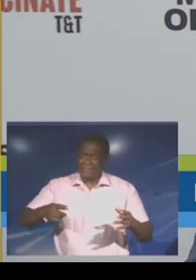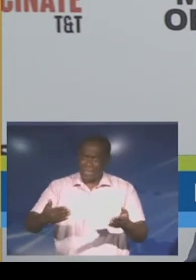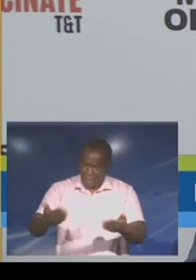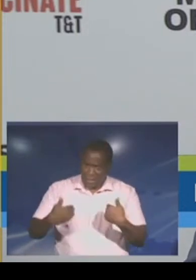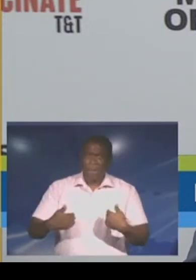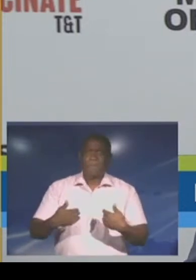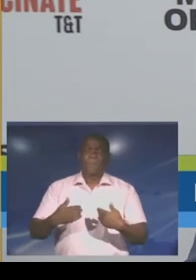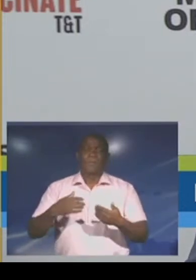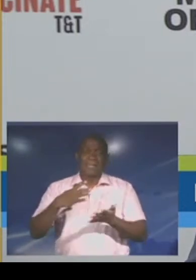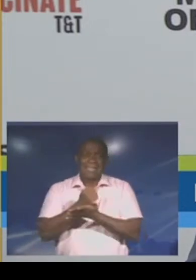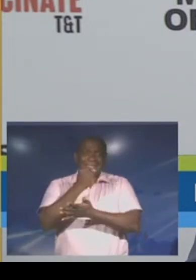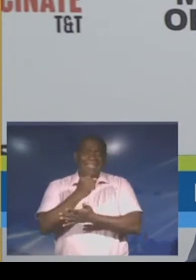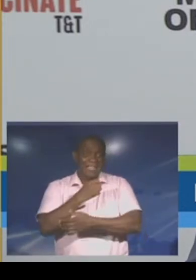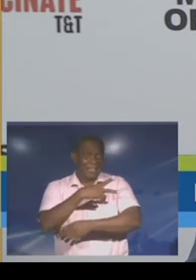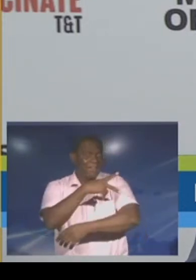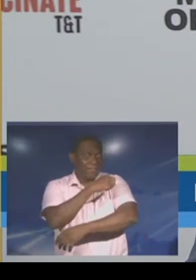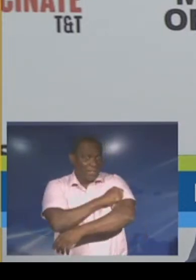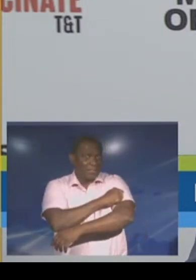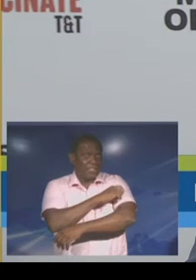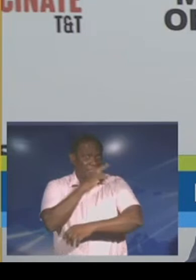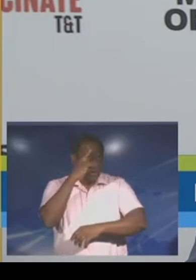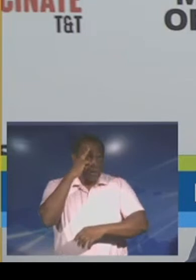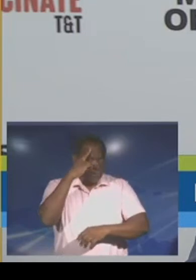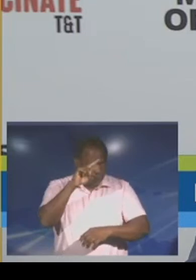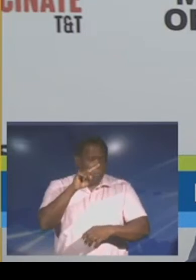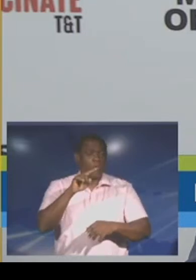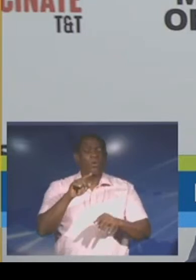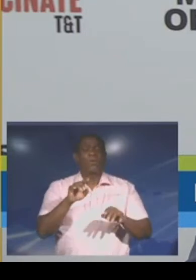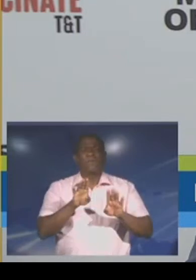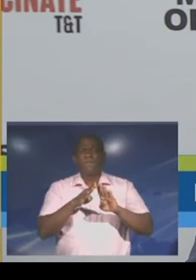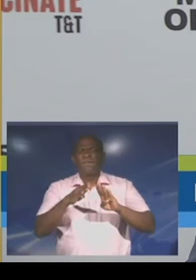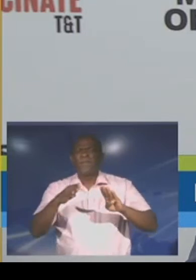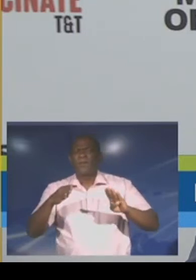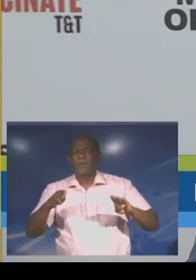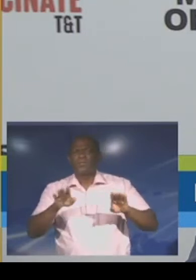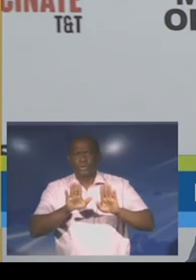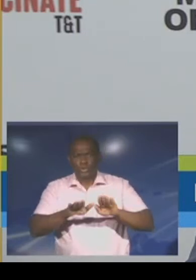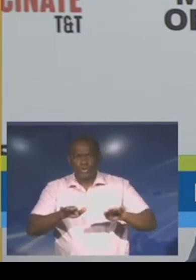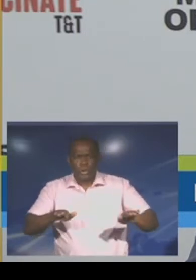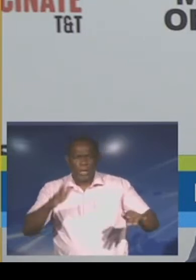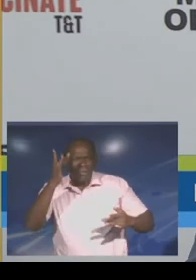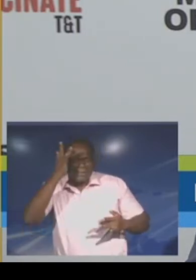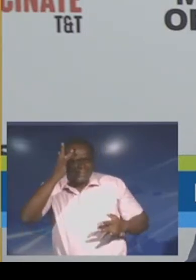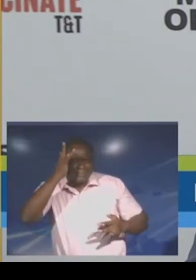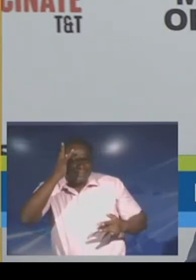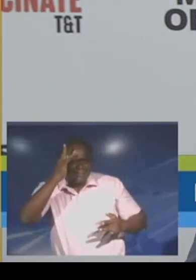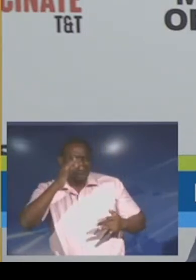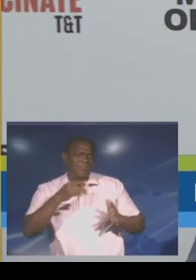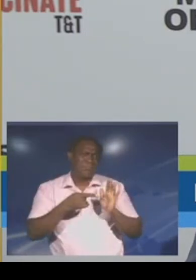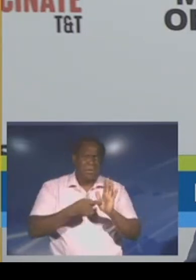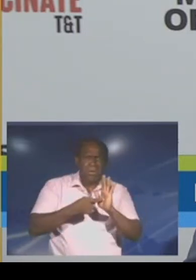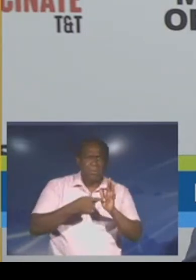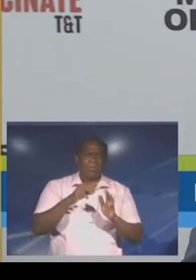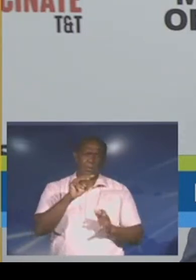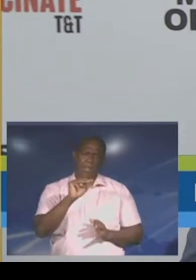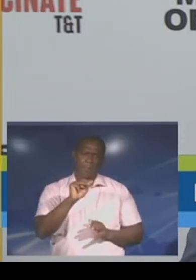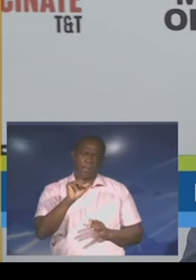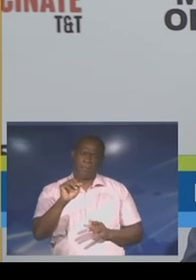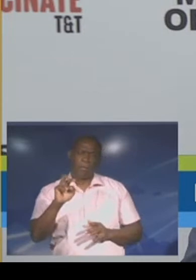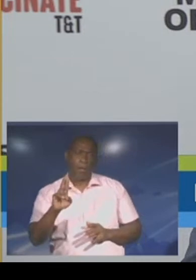immunity. We have reached that for MMR and so on. But I did indicate, I believe last